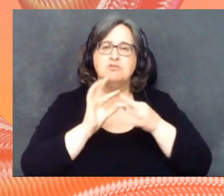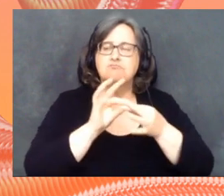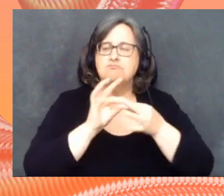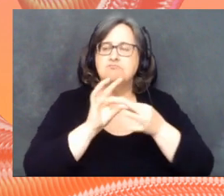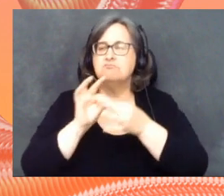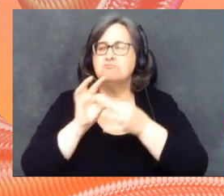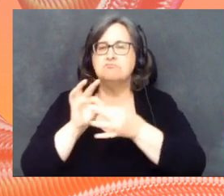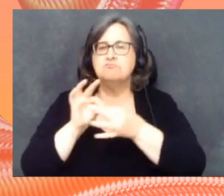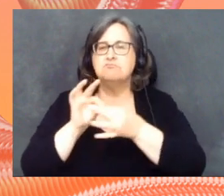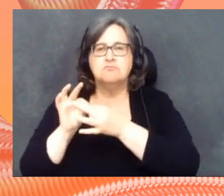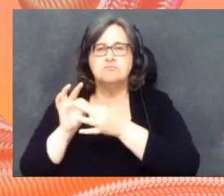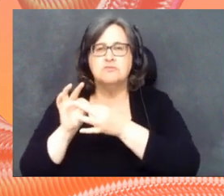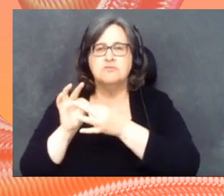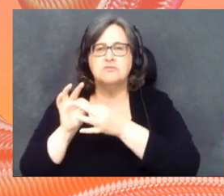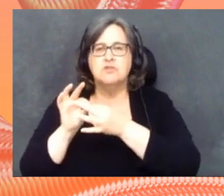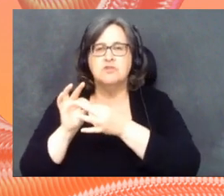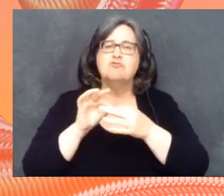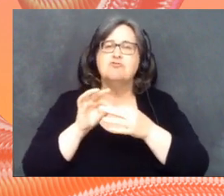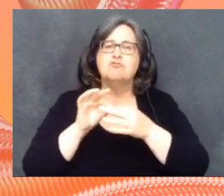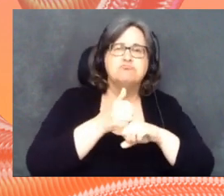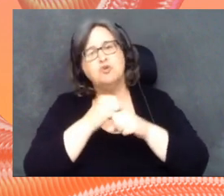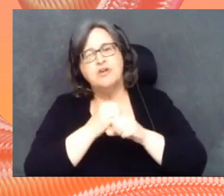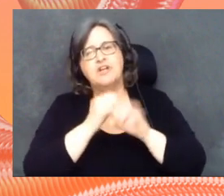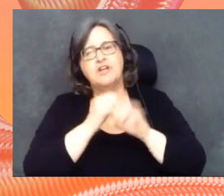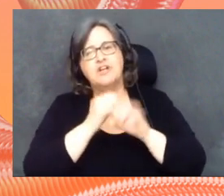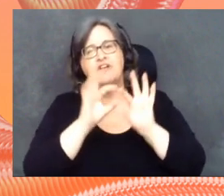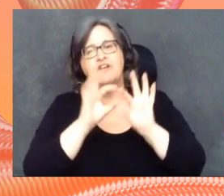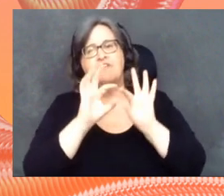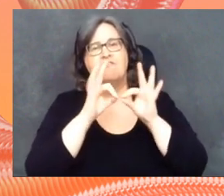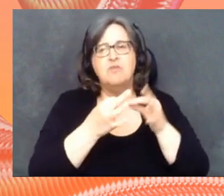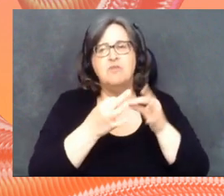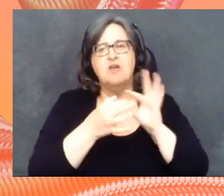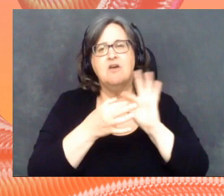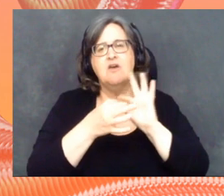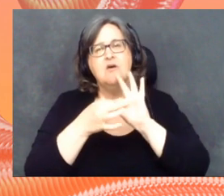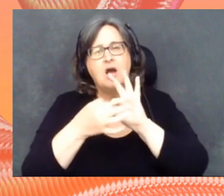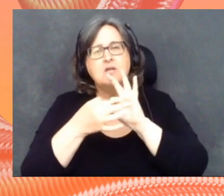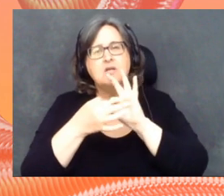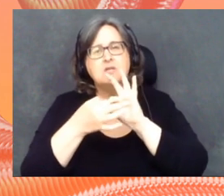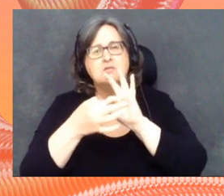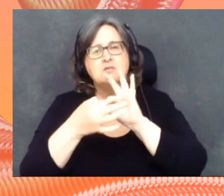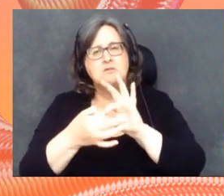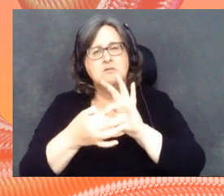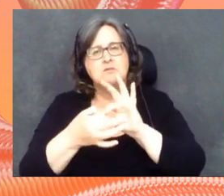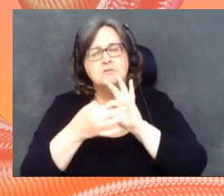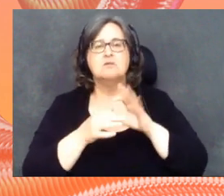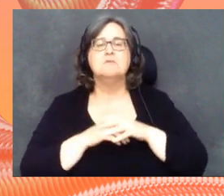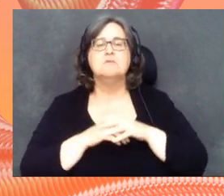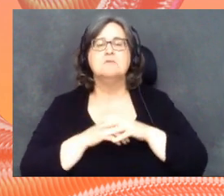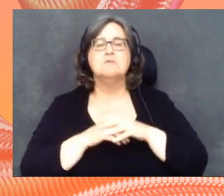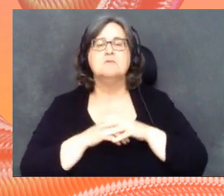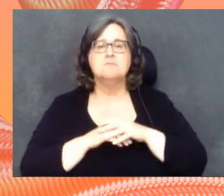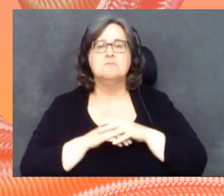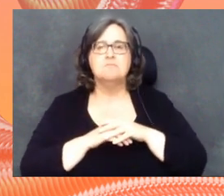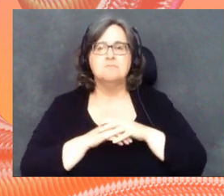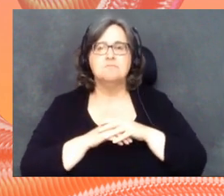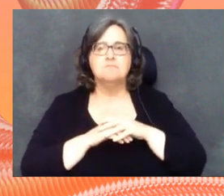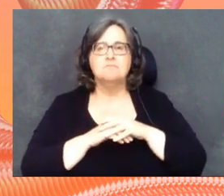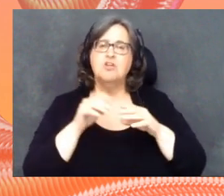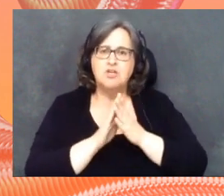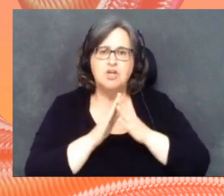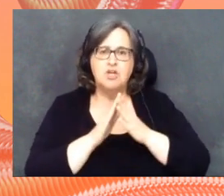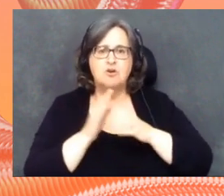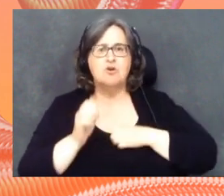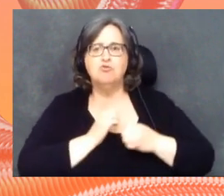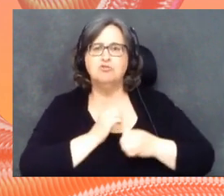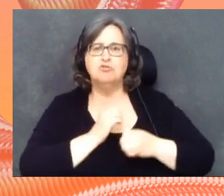family. It's about bonding and being emotionally sensitive, emotionally